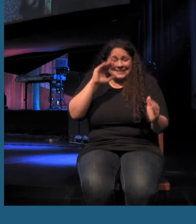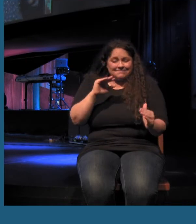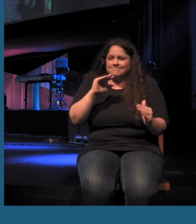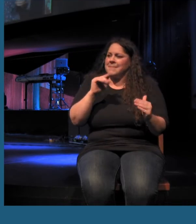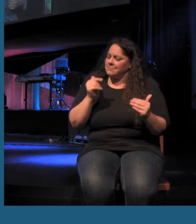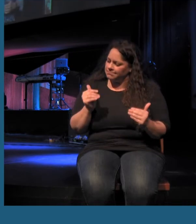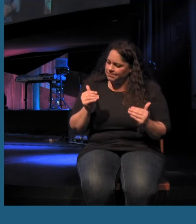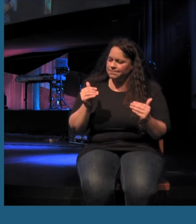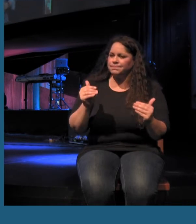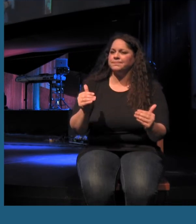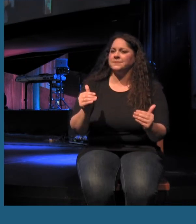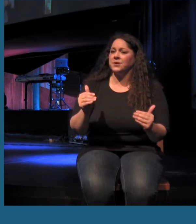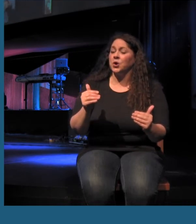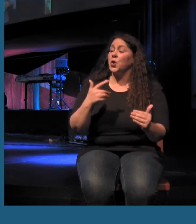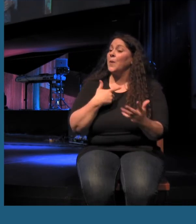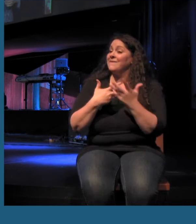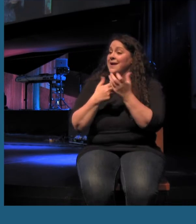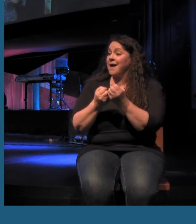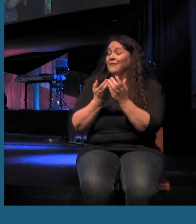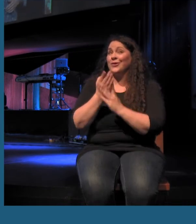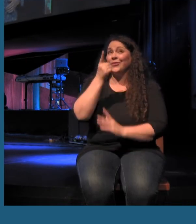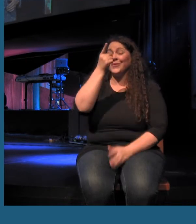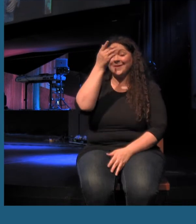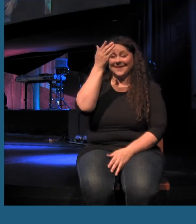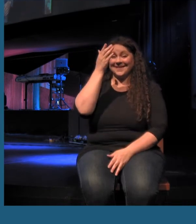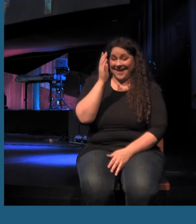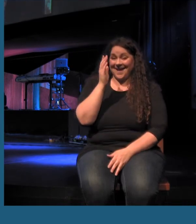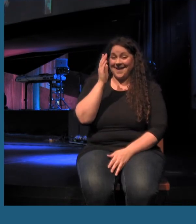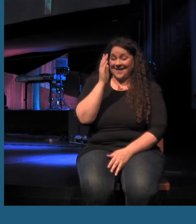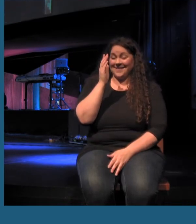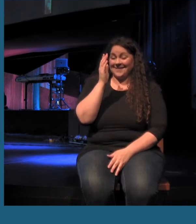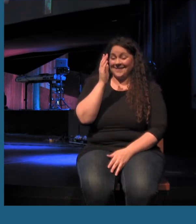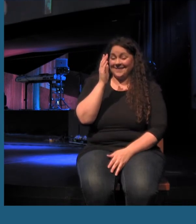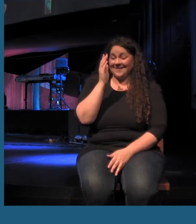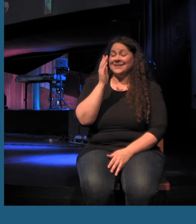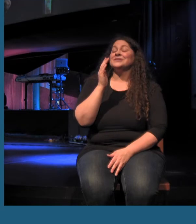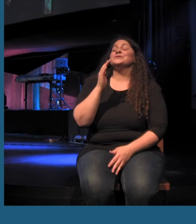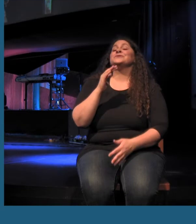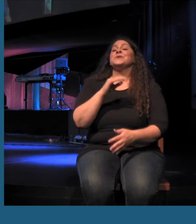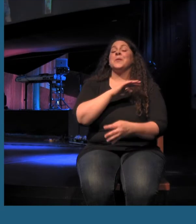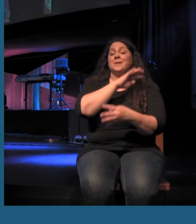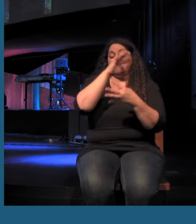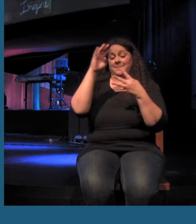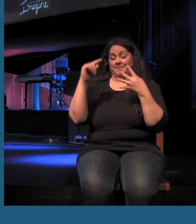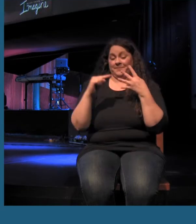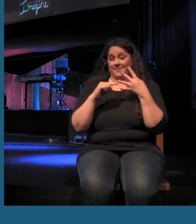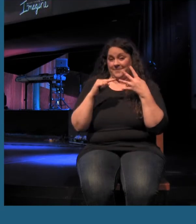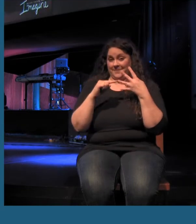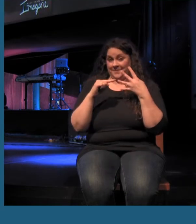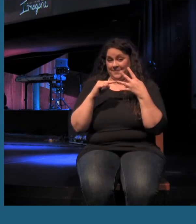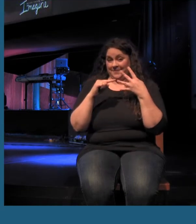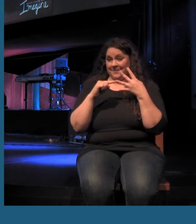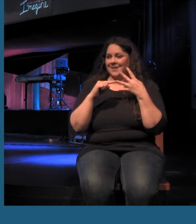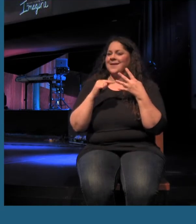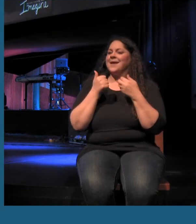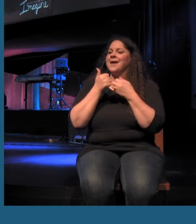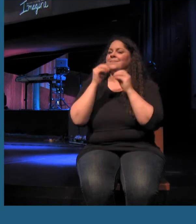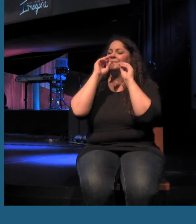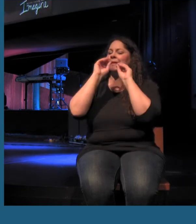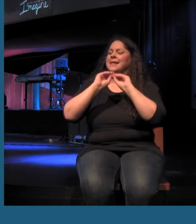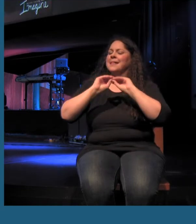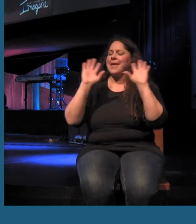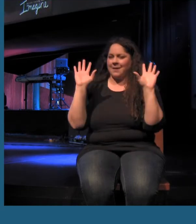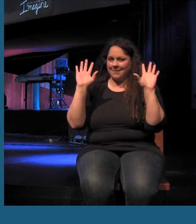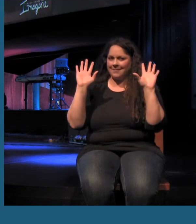When we find our confidence in God, what that brings and what that produces is number three, it gives us clarity